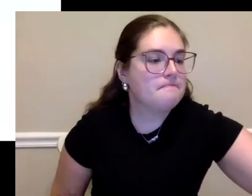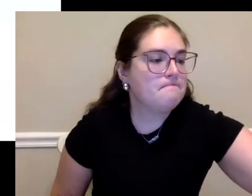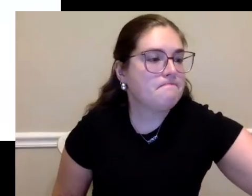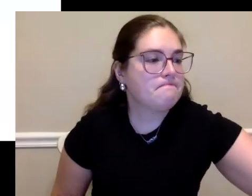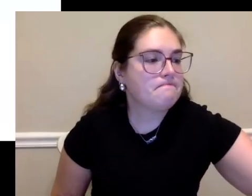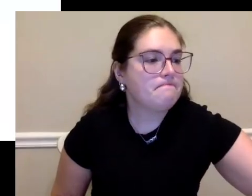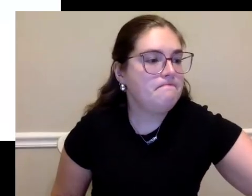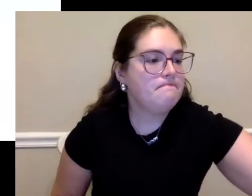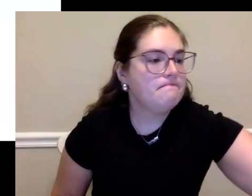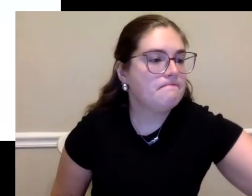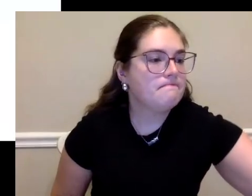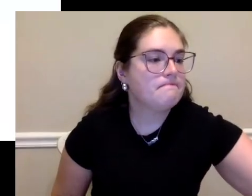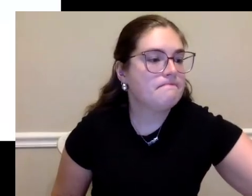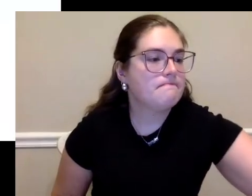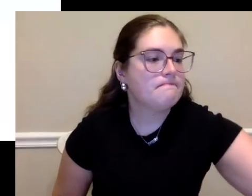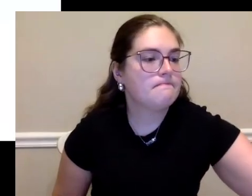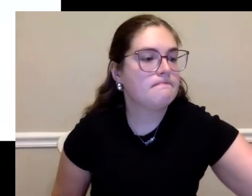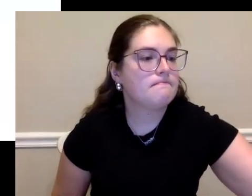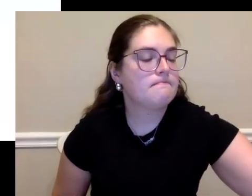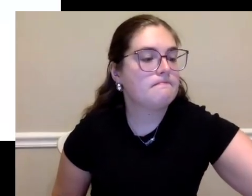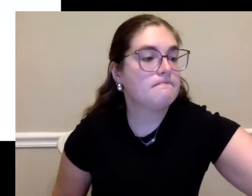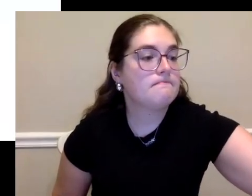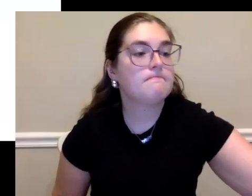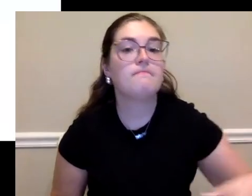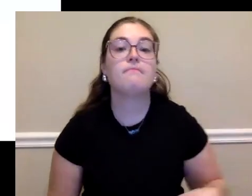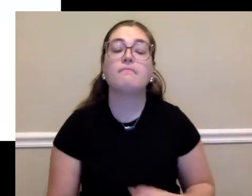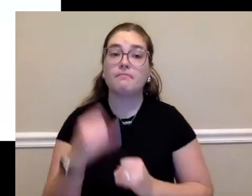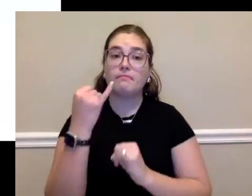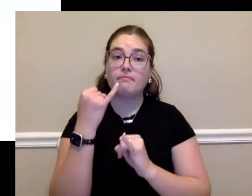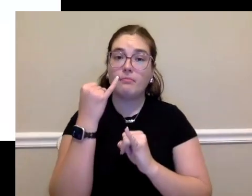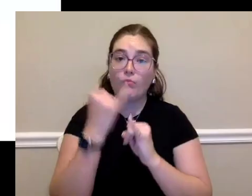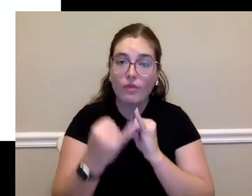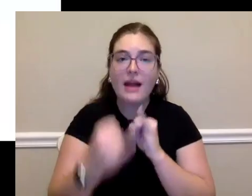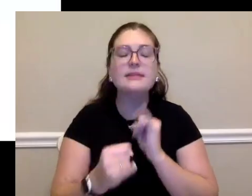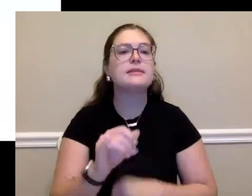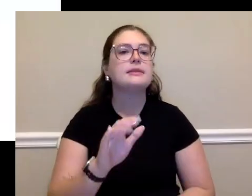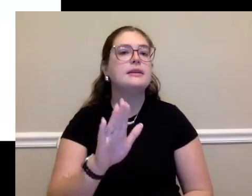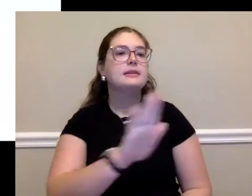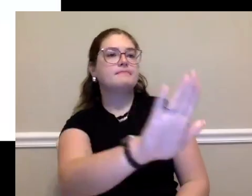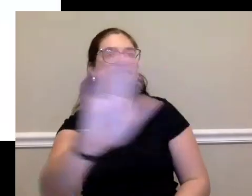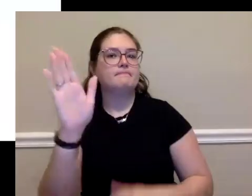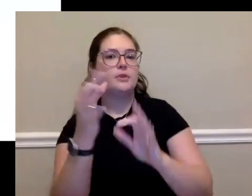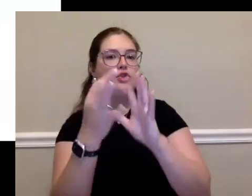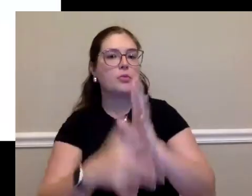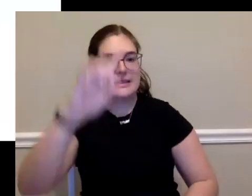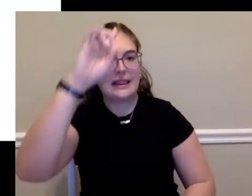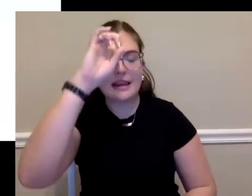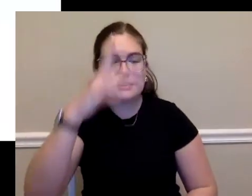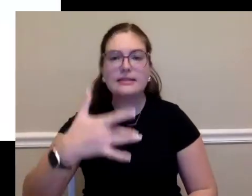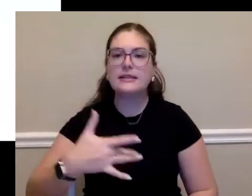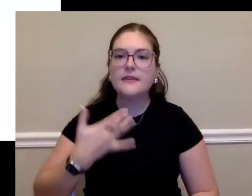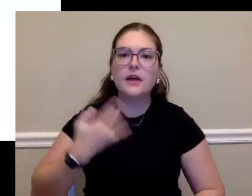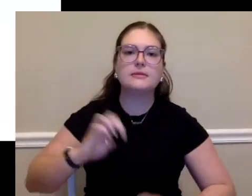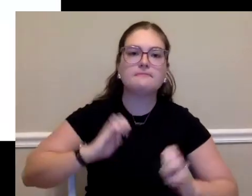So finally, we wanted to ask about attitudes. What do interpreters think and what do they feel